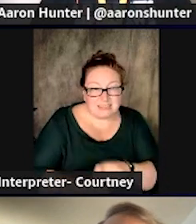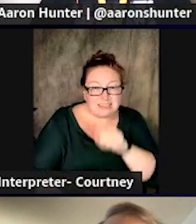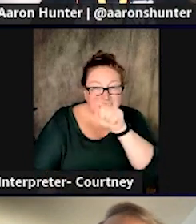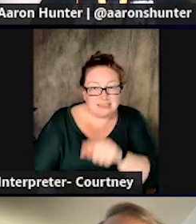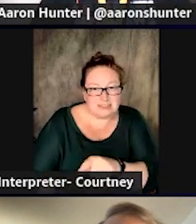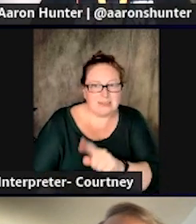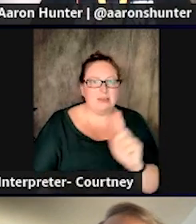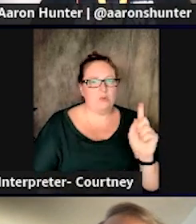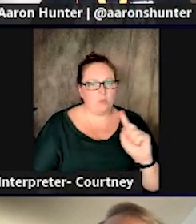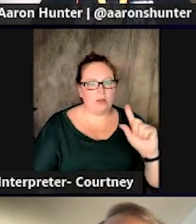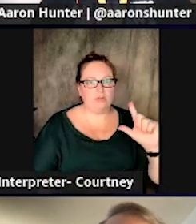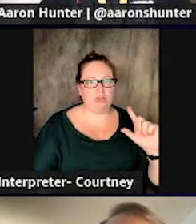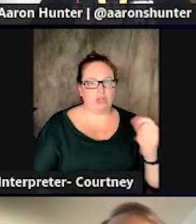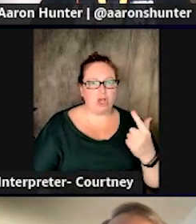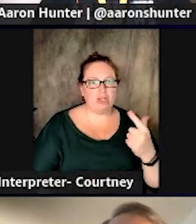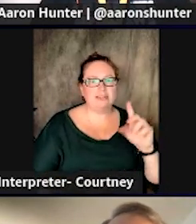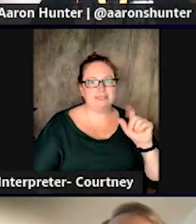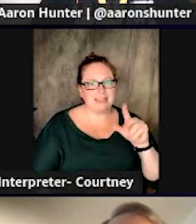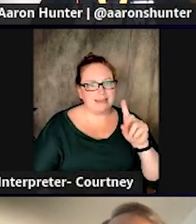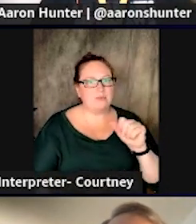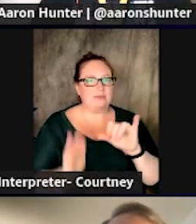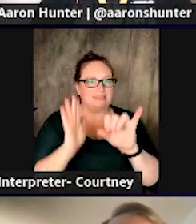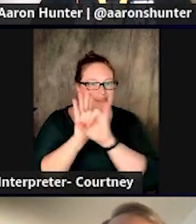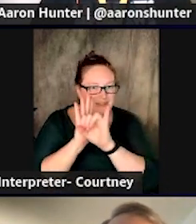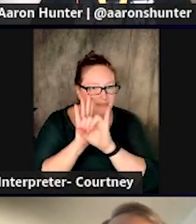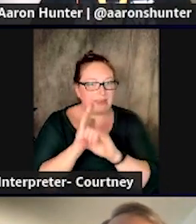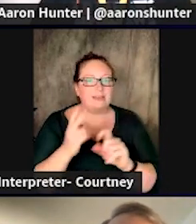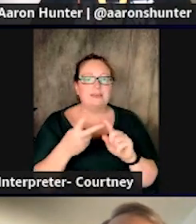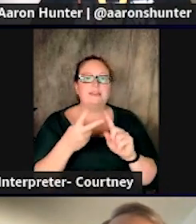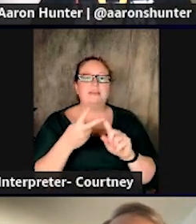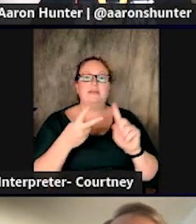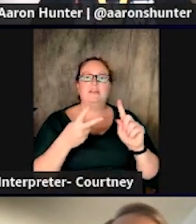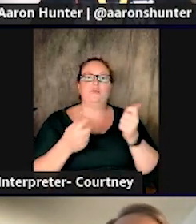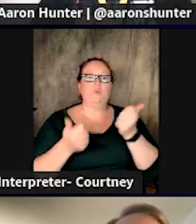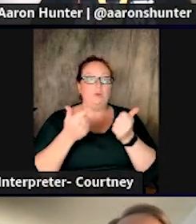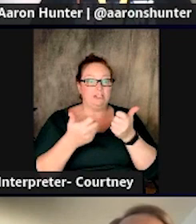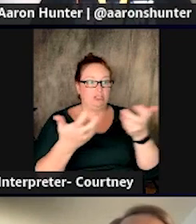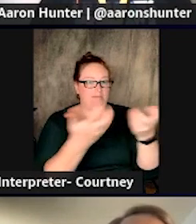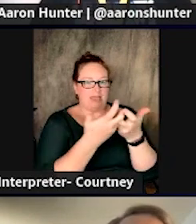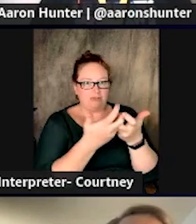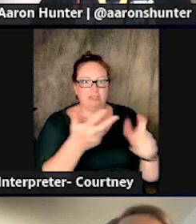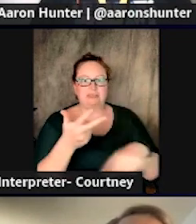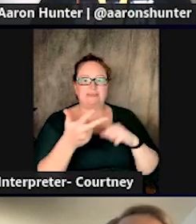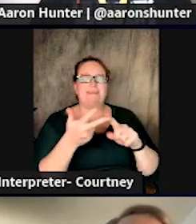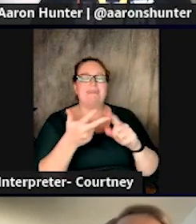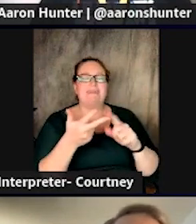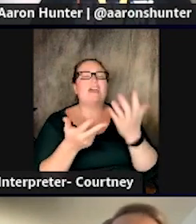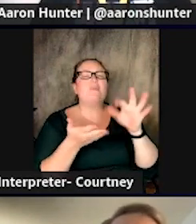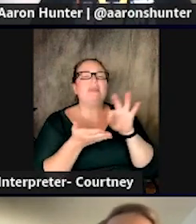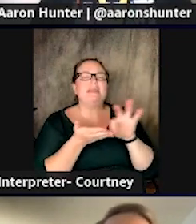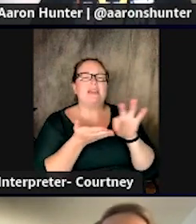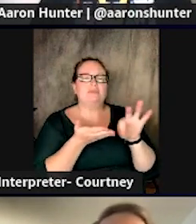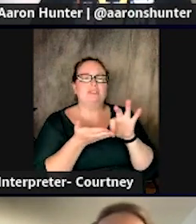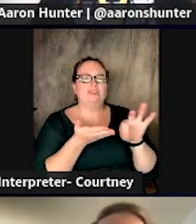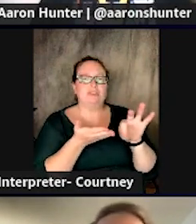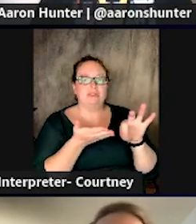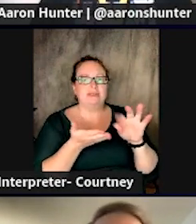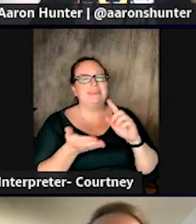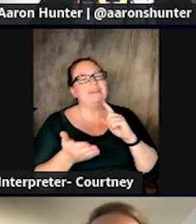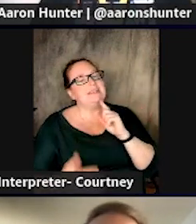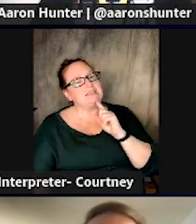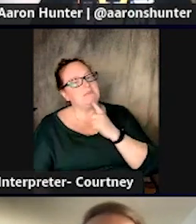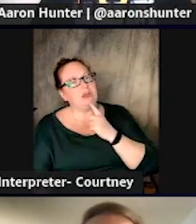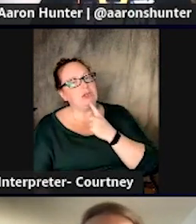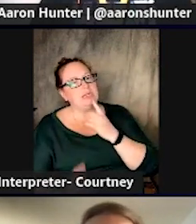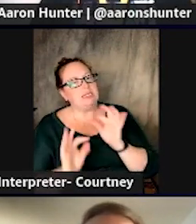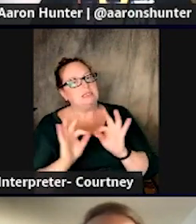where the log data was identified, what data identifier it matches, and then how many counts. You know, I think the severity matters too, right?